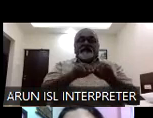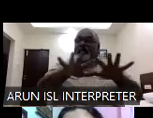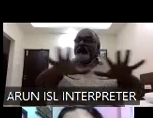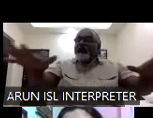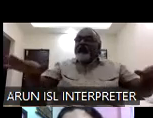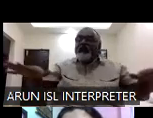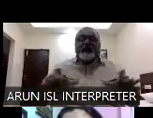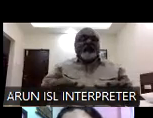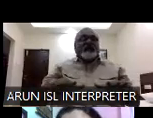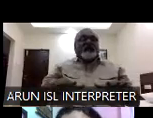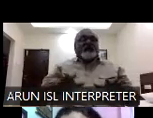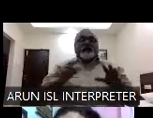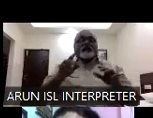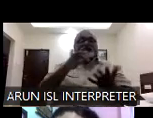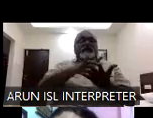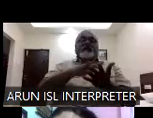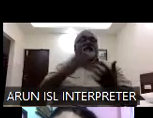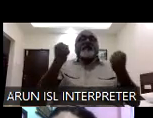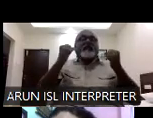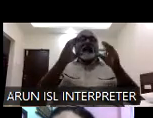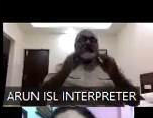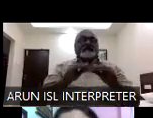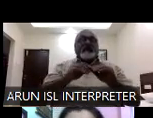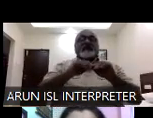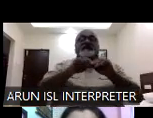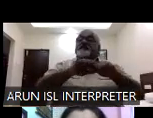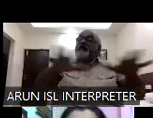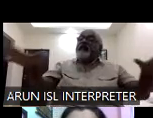told you, Gandhiji's thought that it is